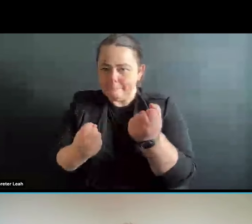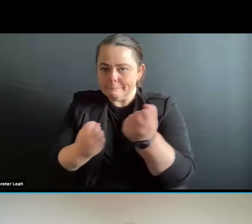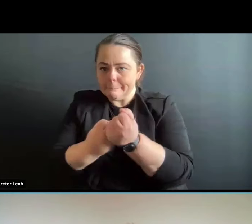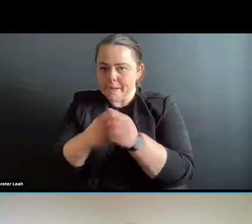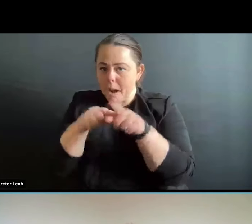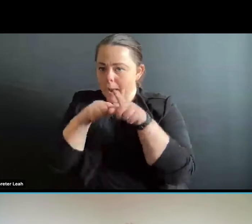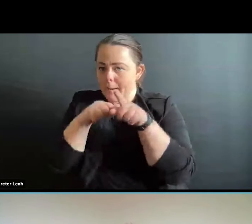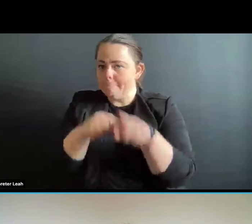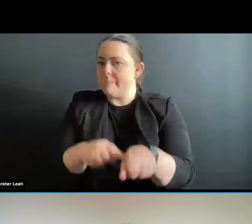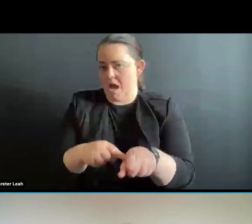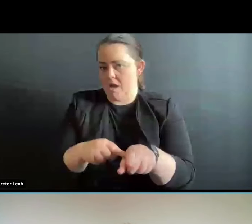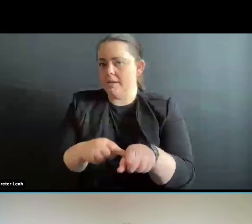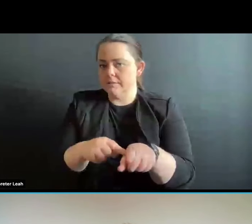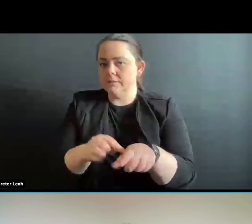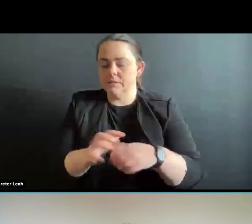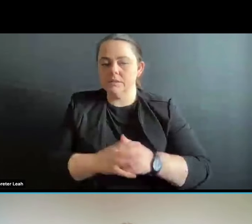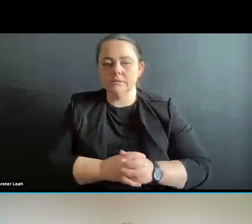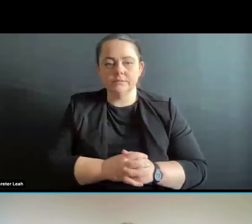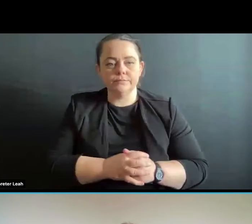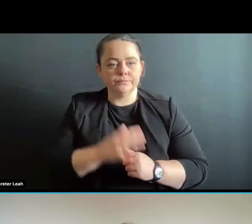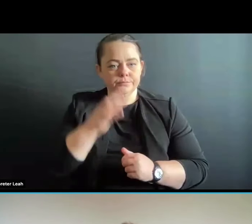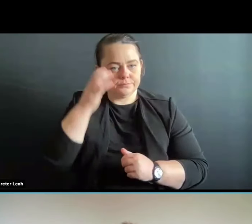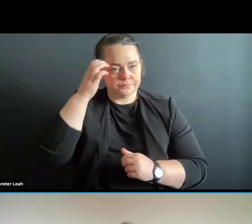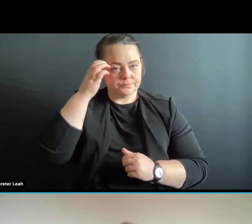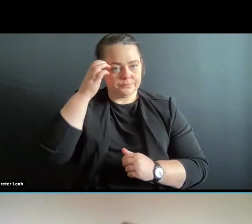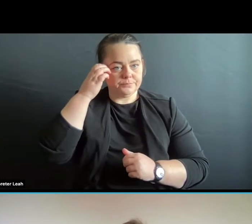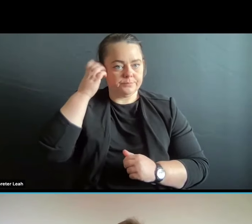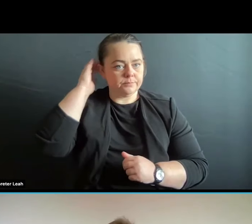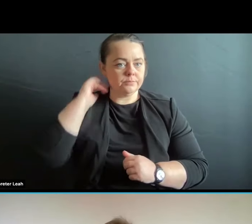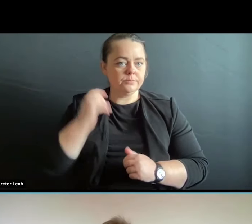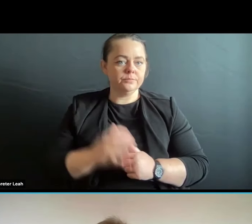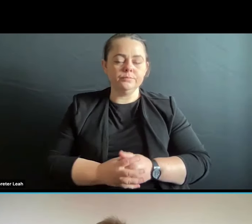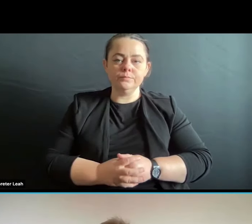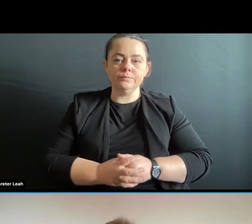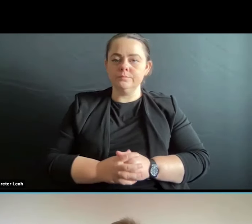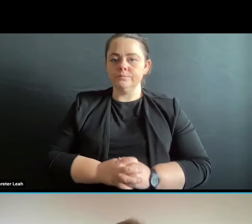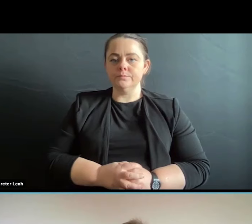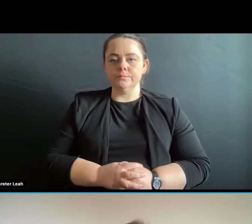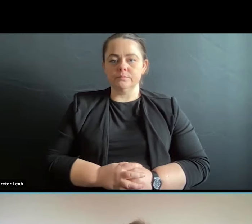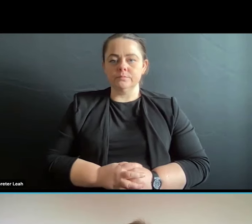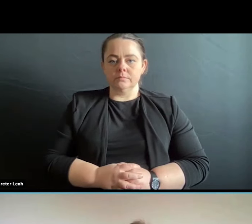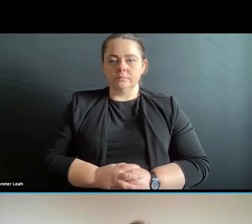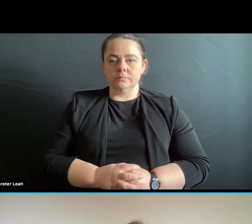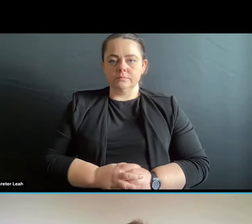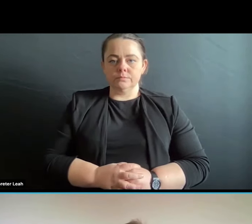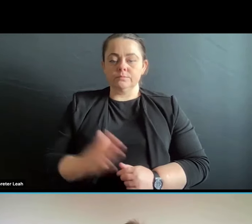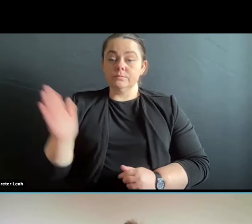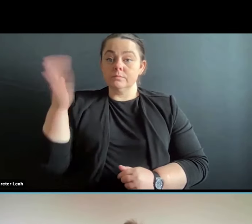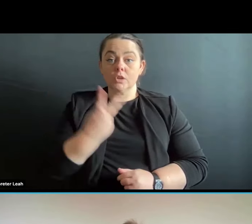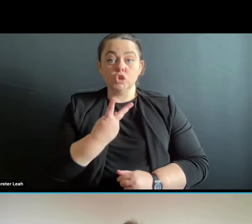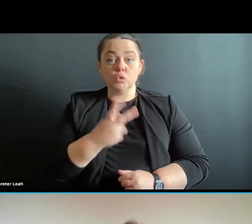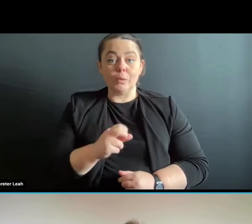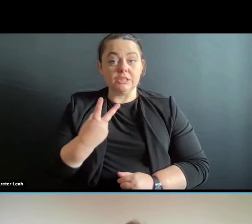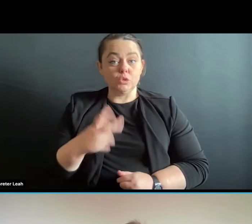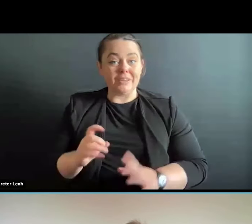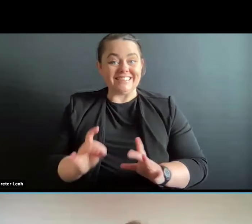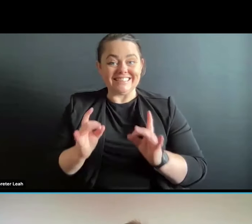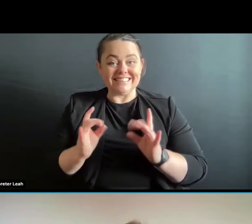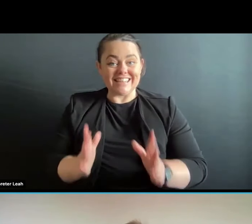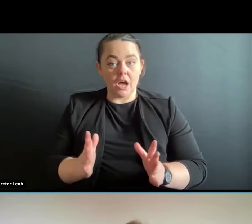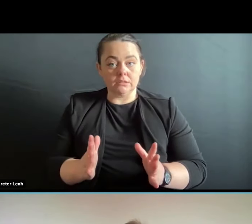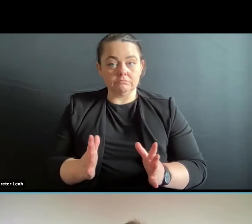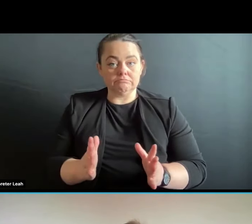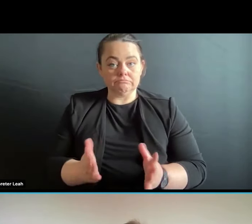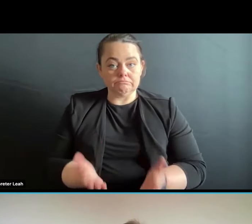to the next slide. So at the beginning of 2020, the Commission became responsible